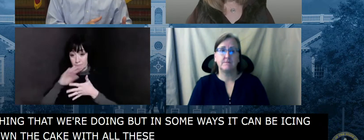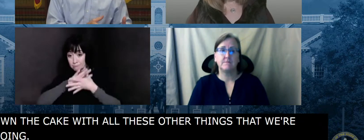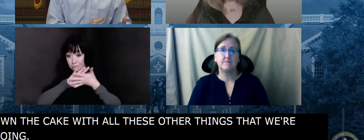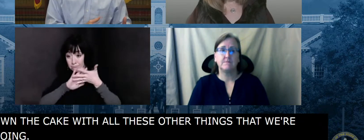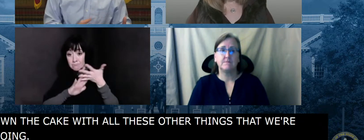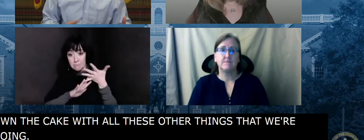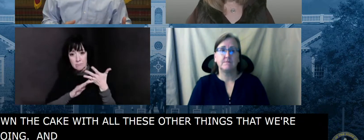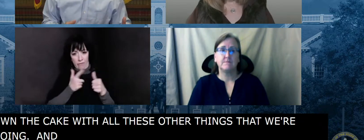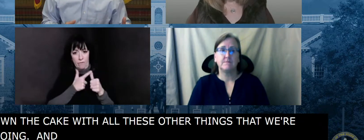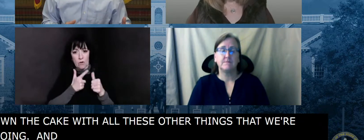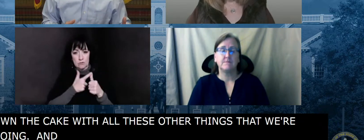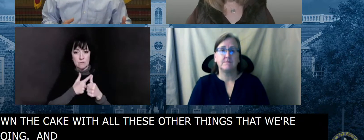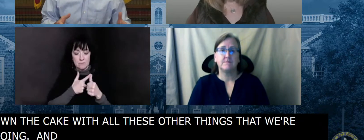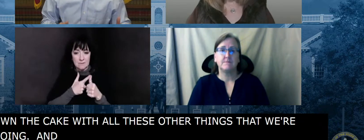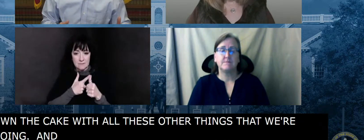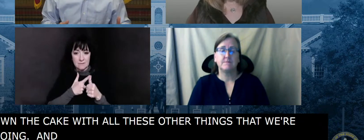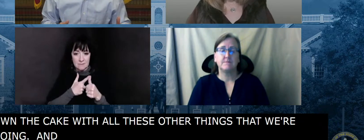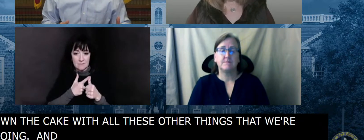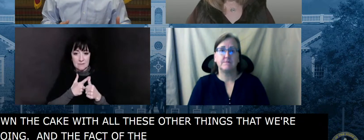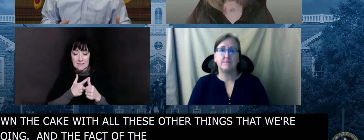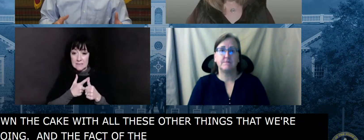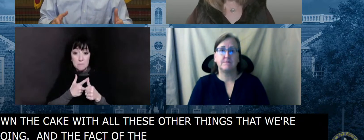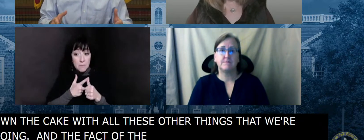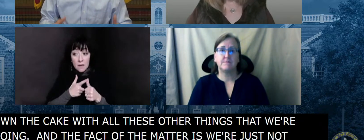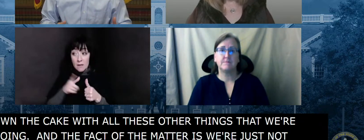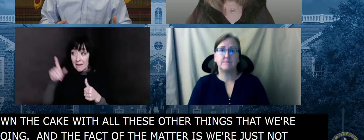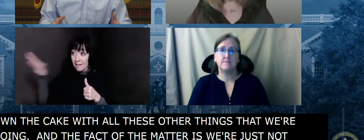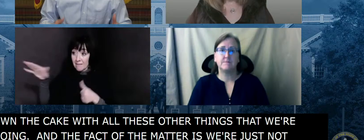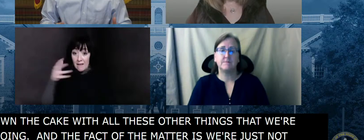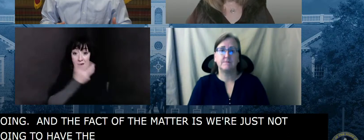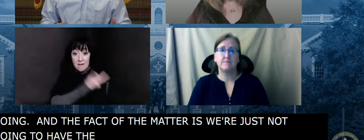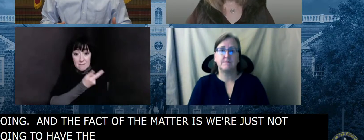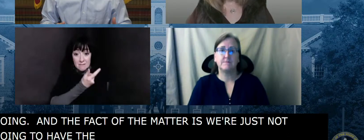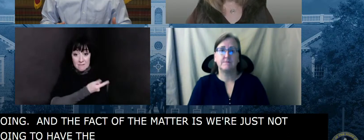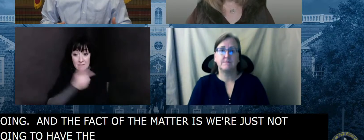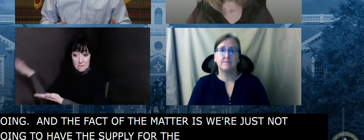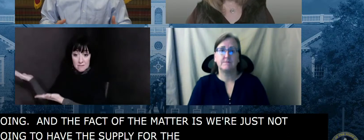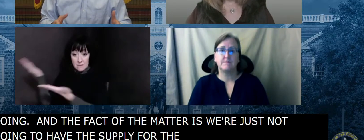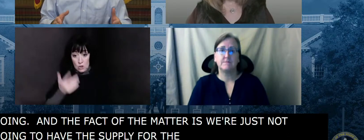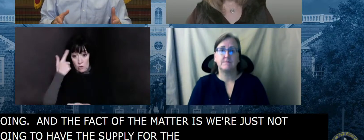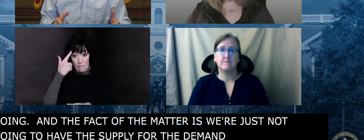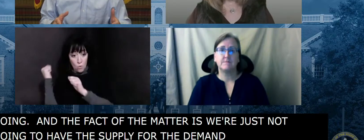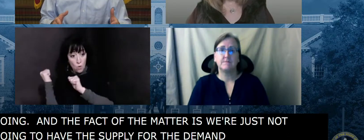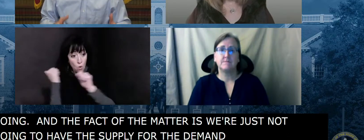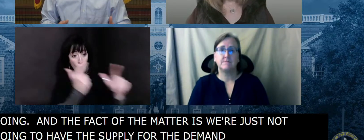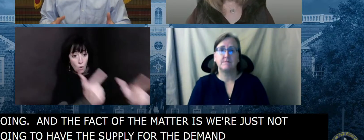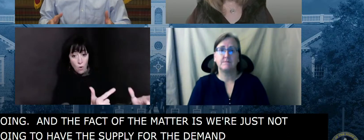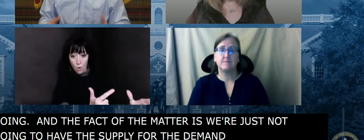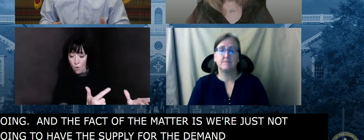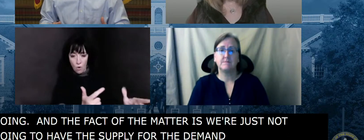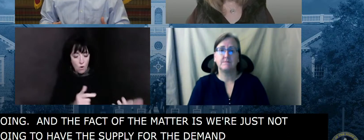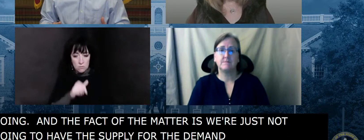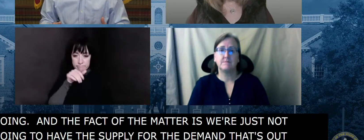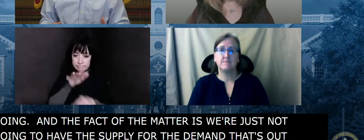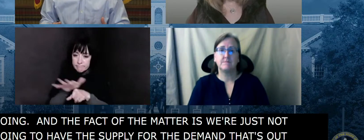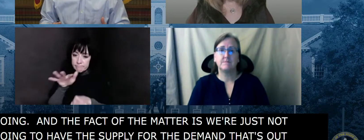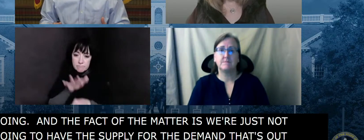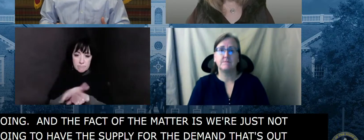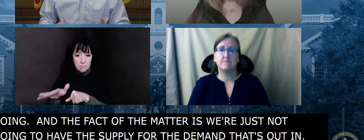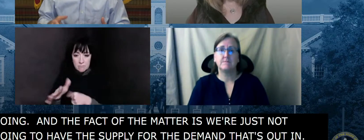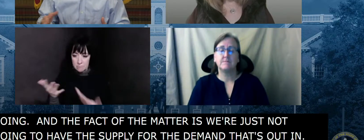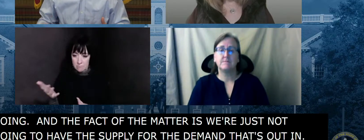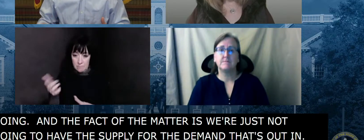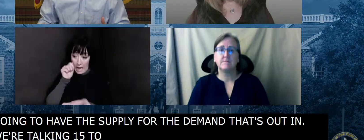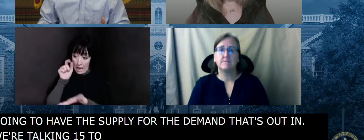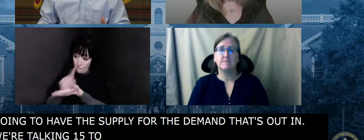is, we're just not going to have the supply for the demand that's out there. We're talking 15 to 20,000 a